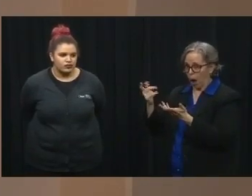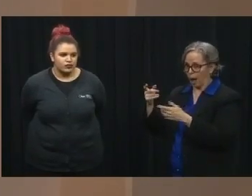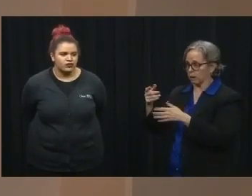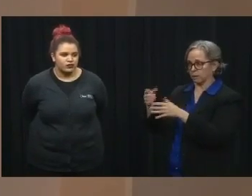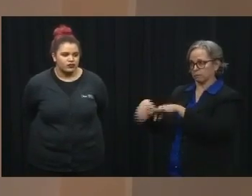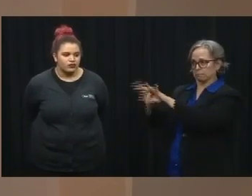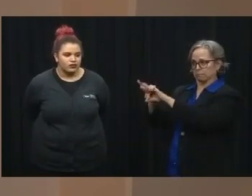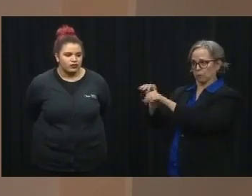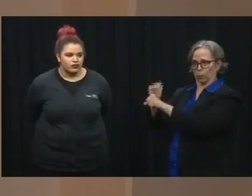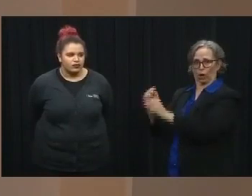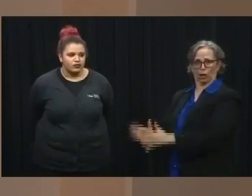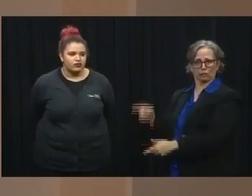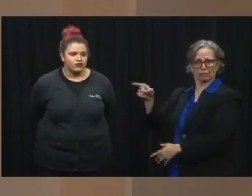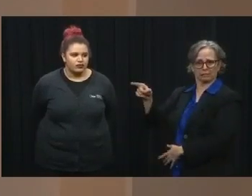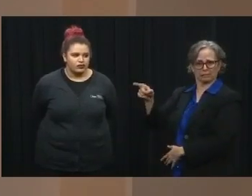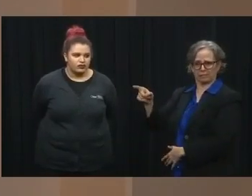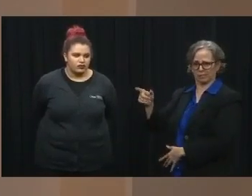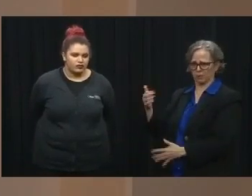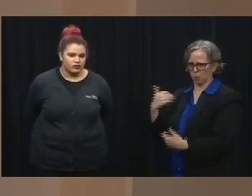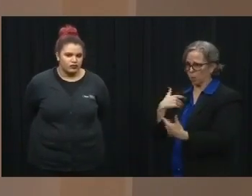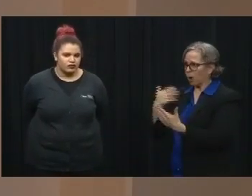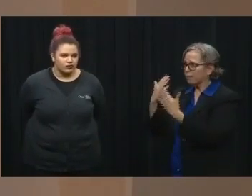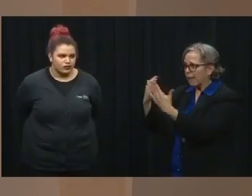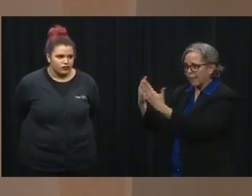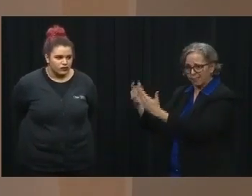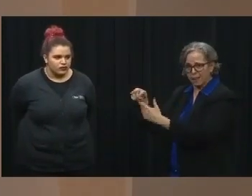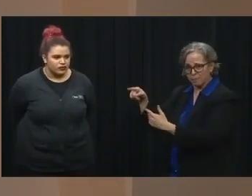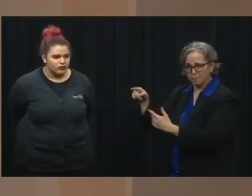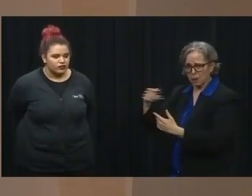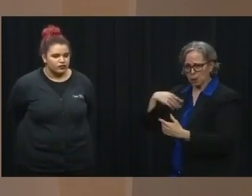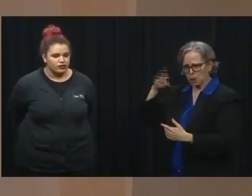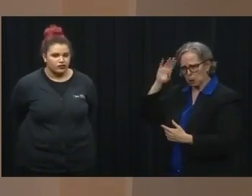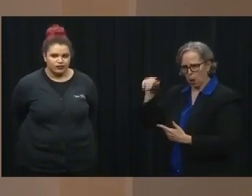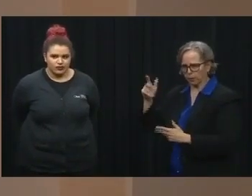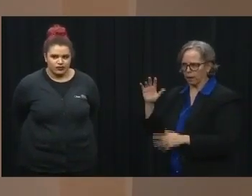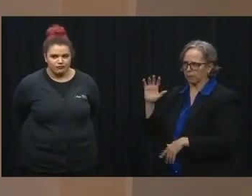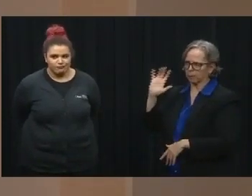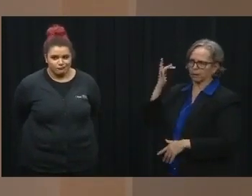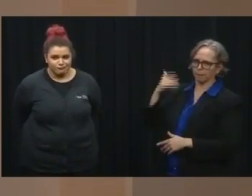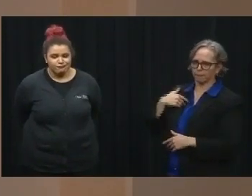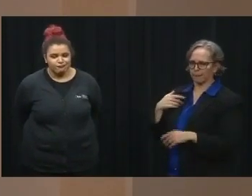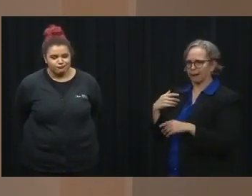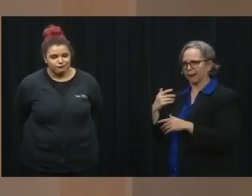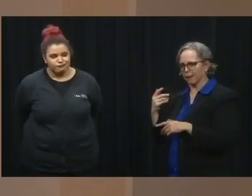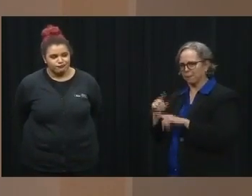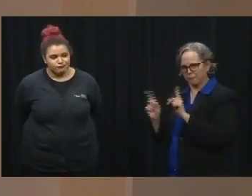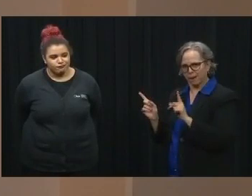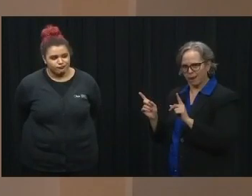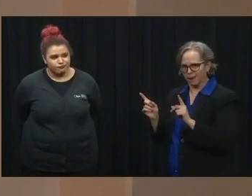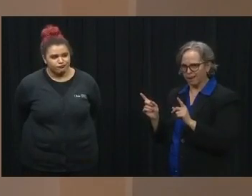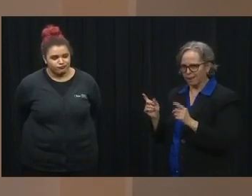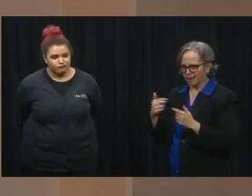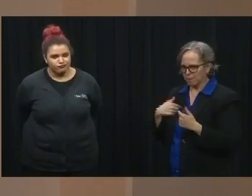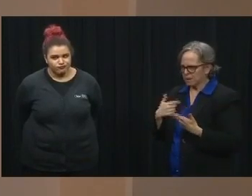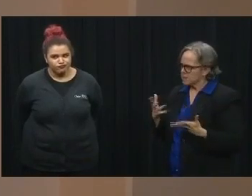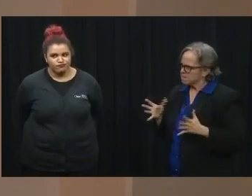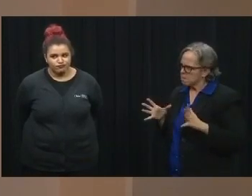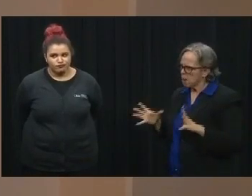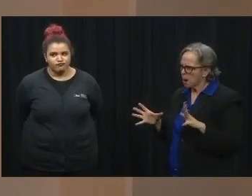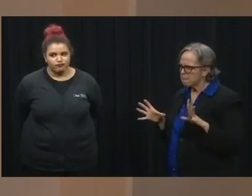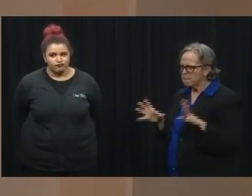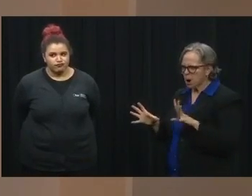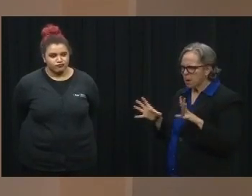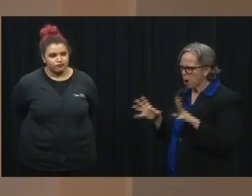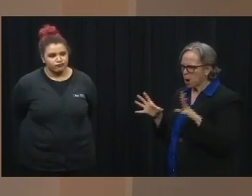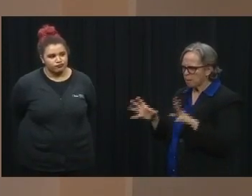do want to thank them. They're probably tired of me right now, as hard as I have pushed them to solve